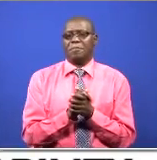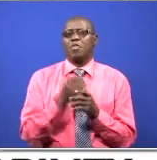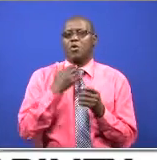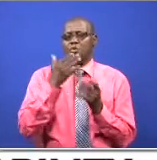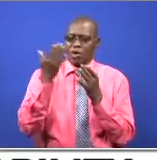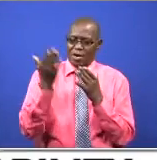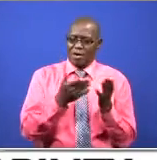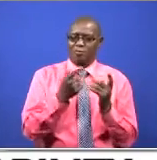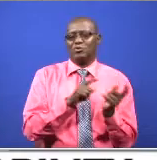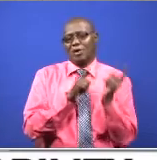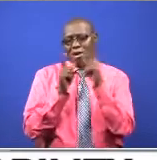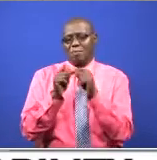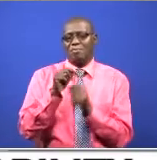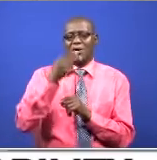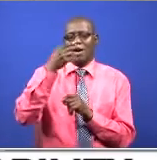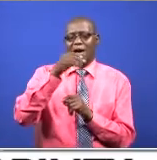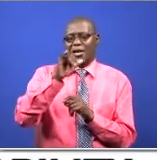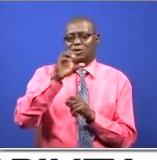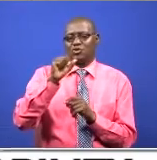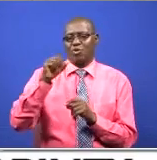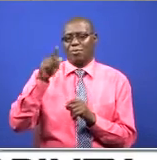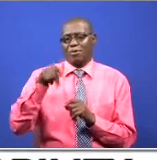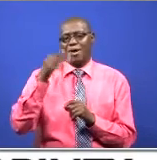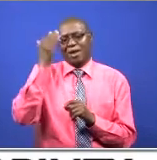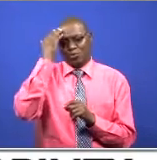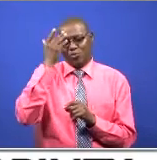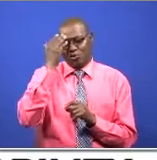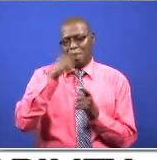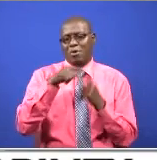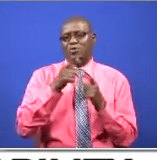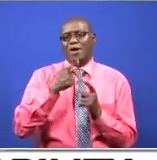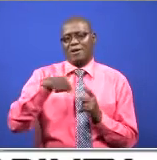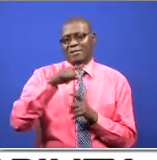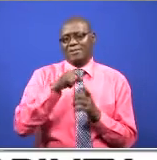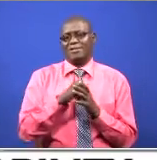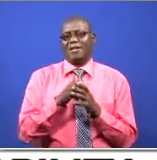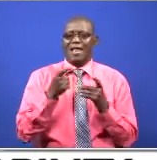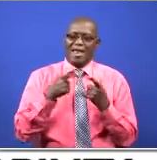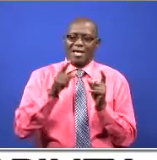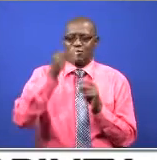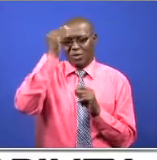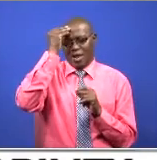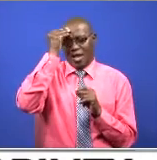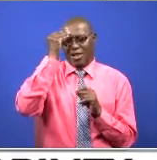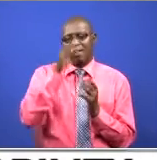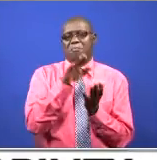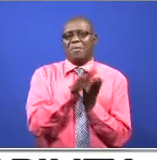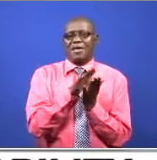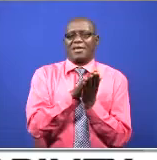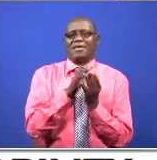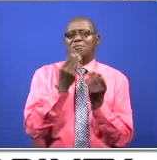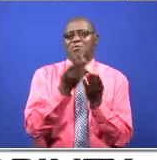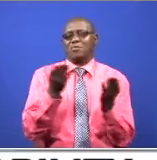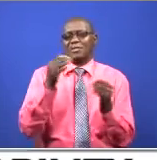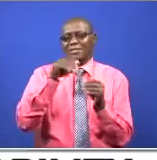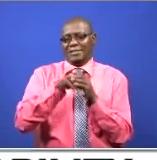to come to HISOP, okay? I know you know about us, and let's get into land banking and own properties in this country. I